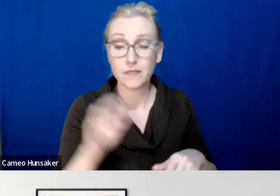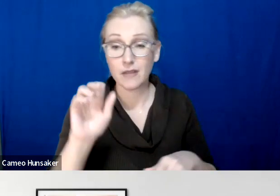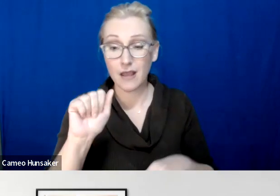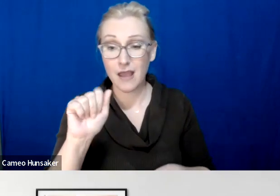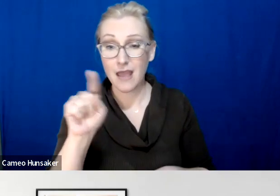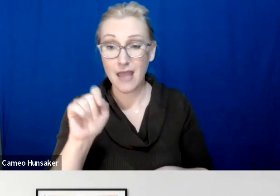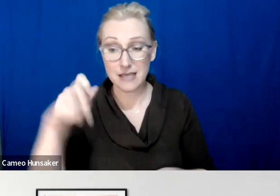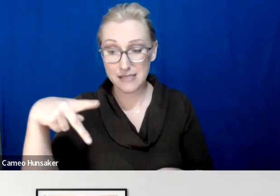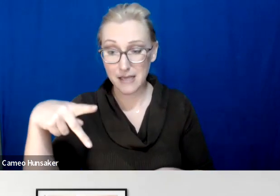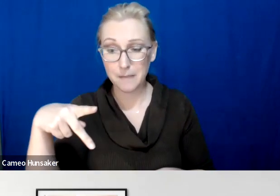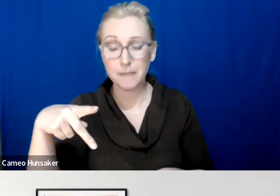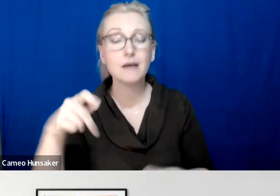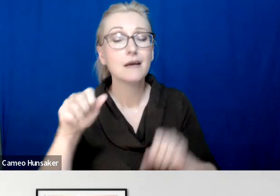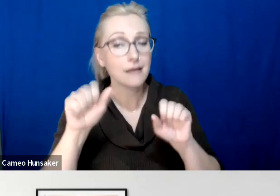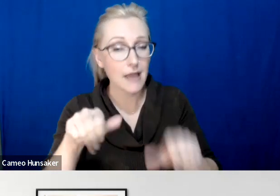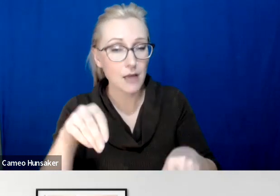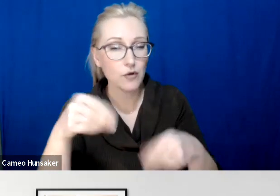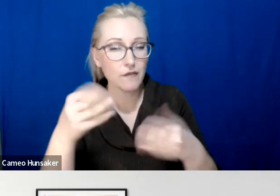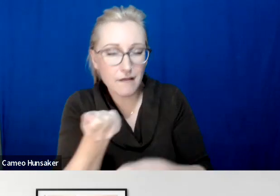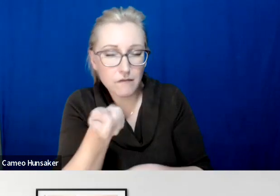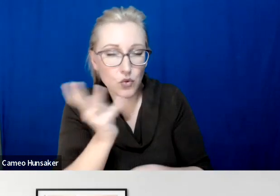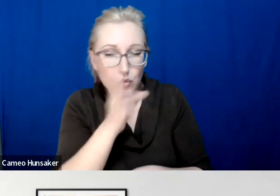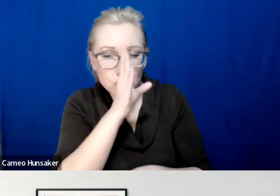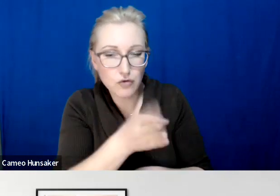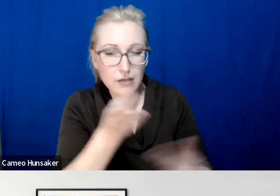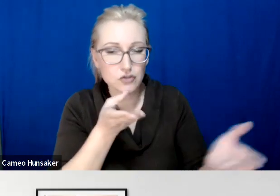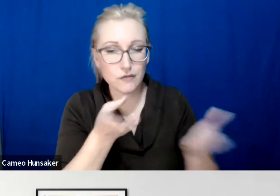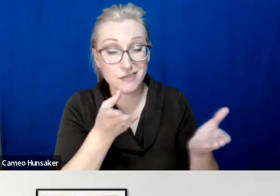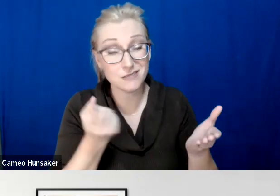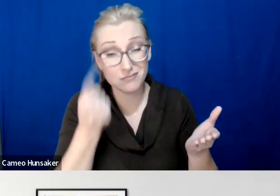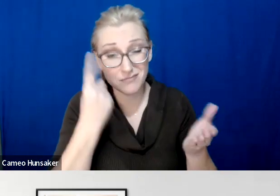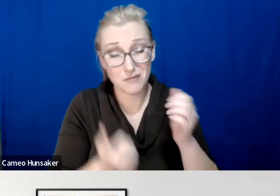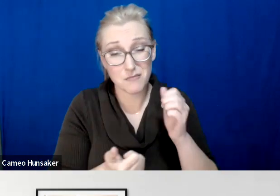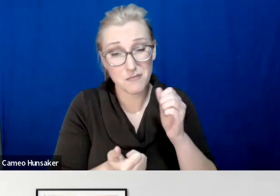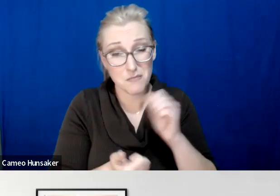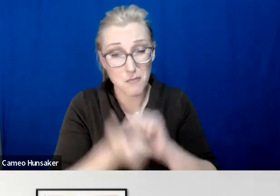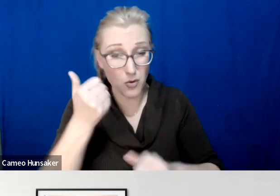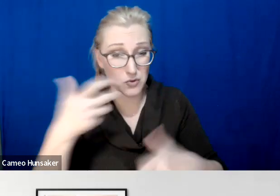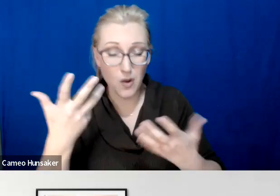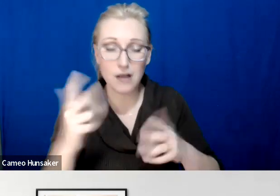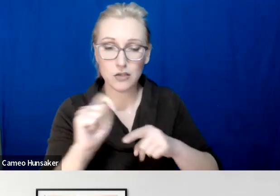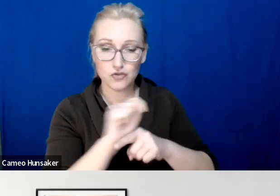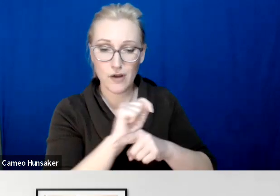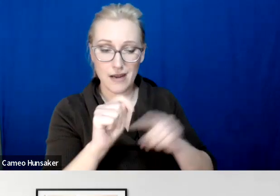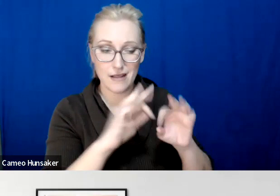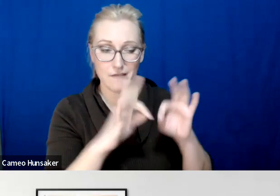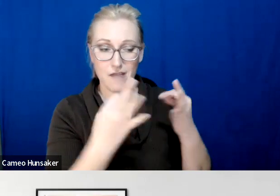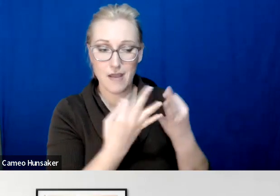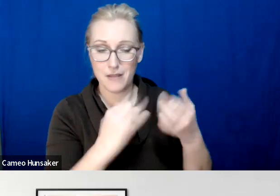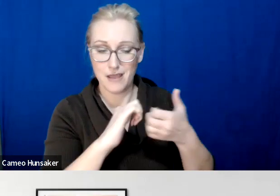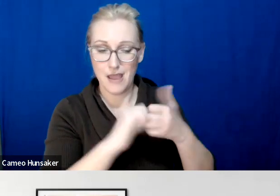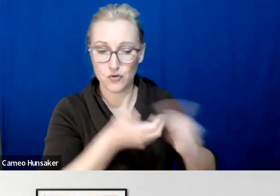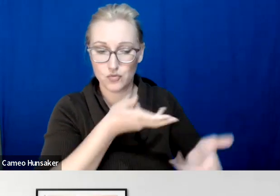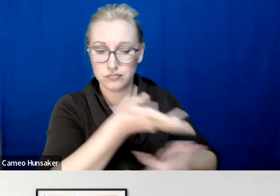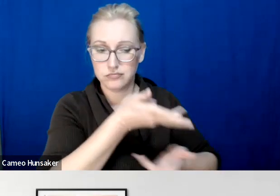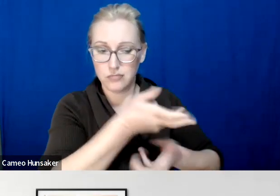they do provide some direct services, but a lot of it is going to be more about training the family on how to work with kids in the home. So